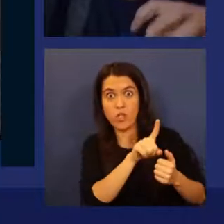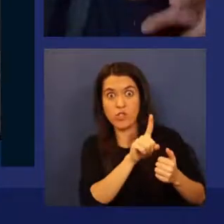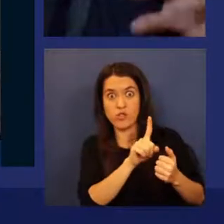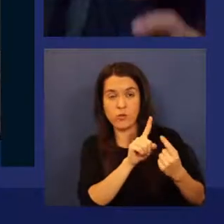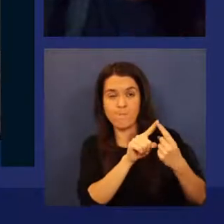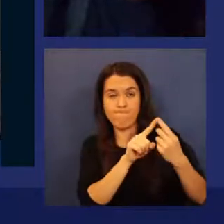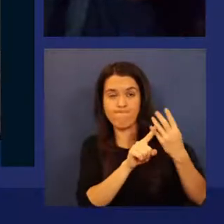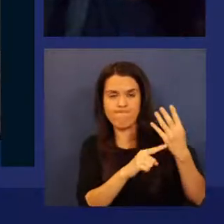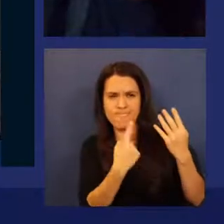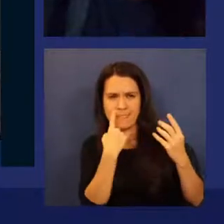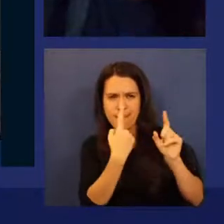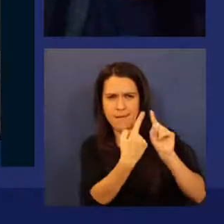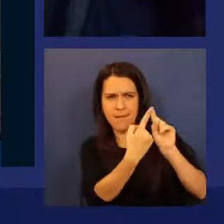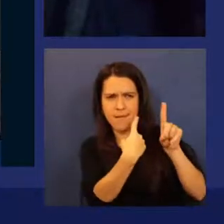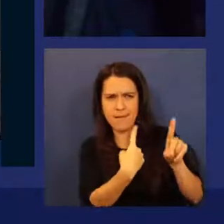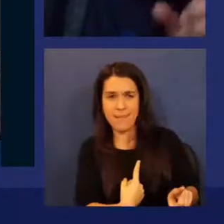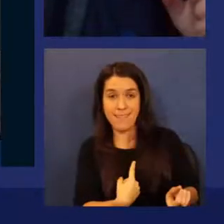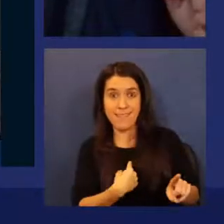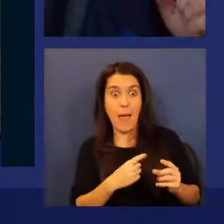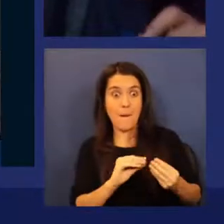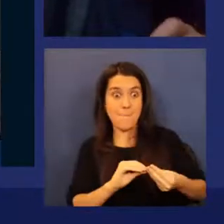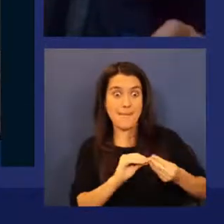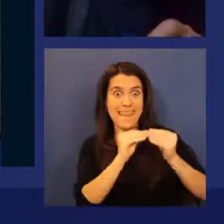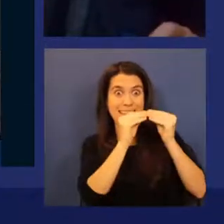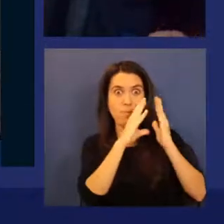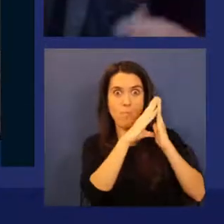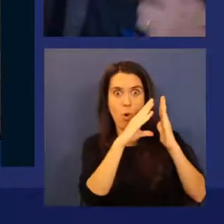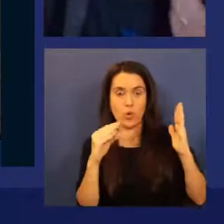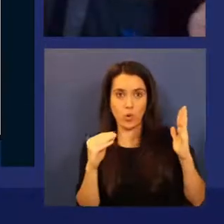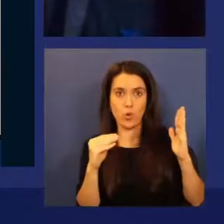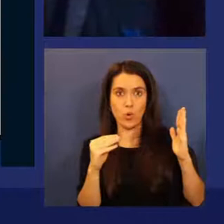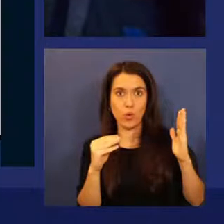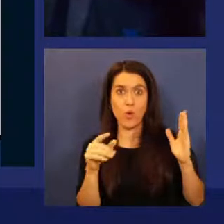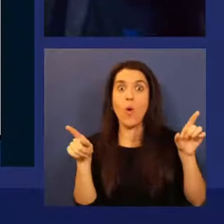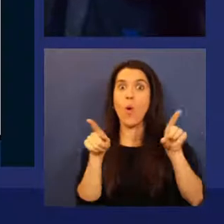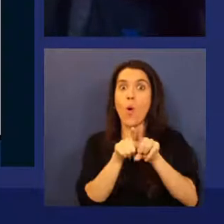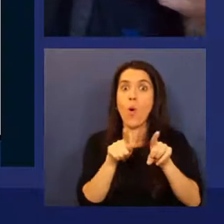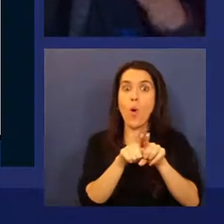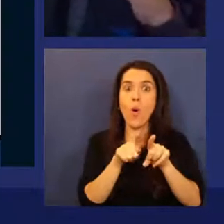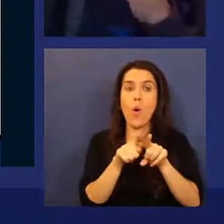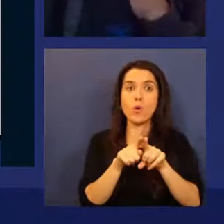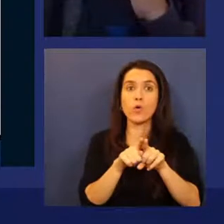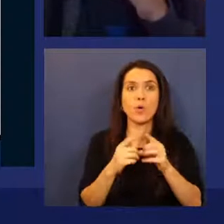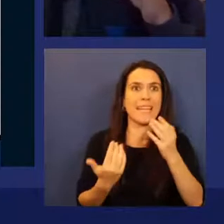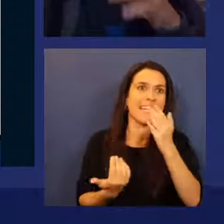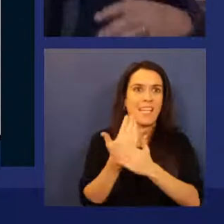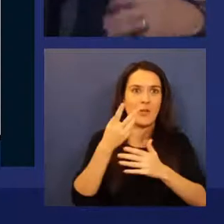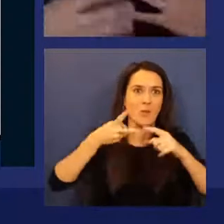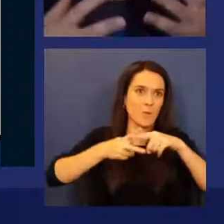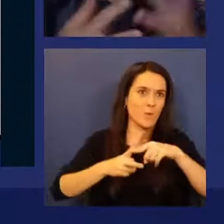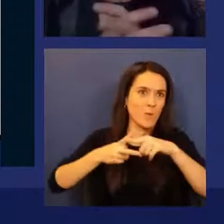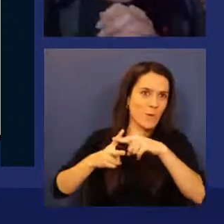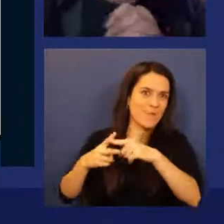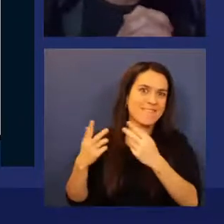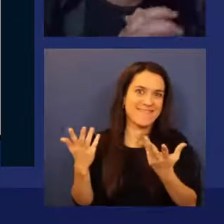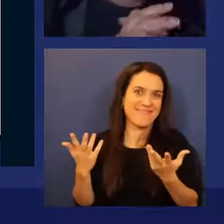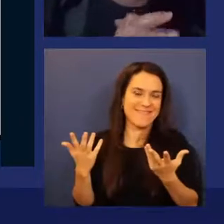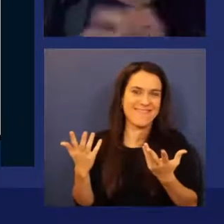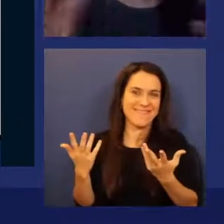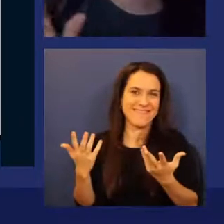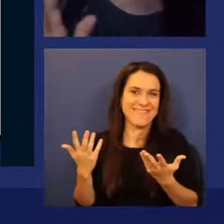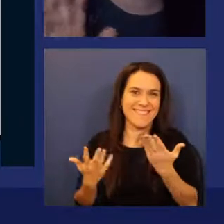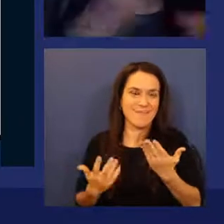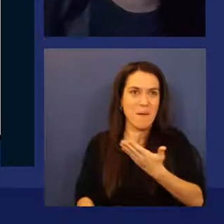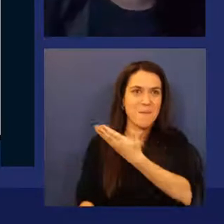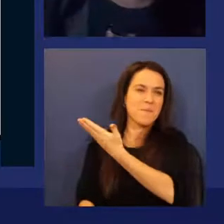answers as you're building your models, but then also leverage some tools. So I put up here some resources